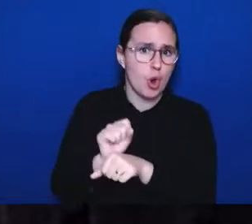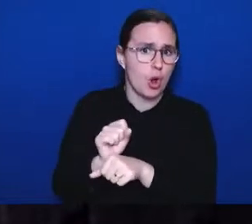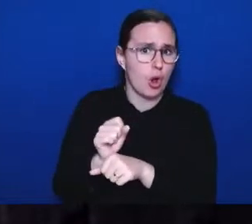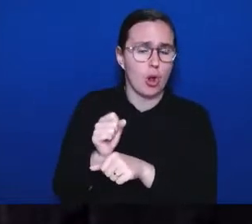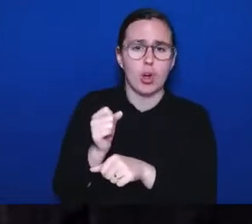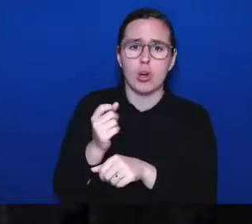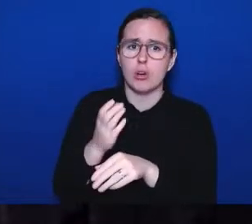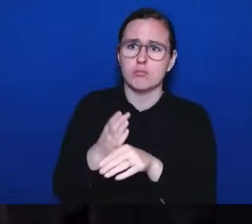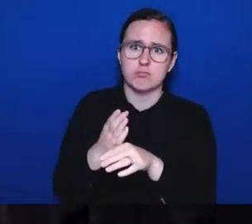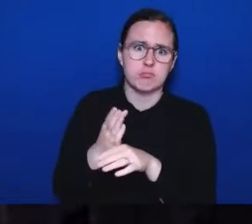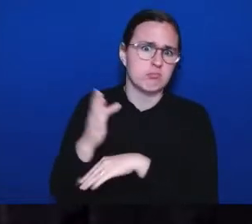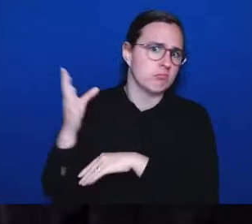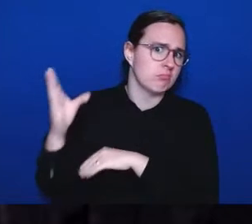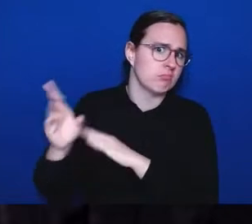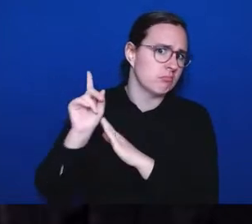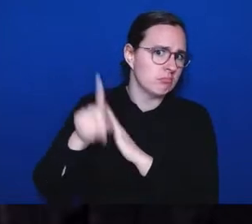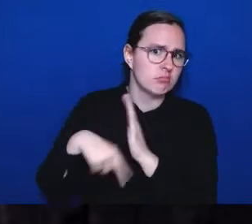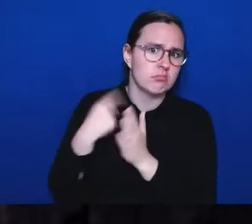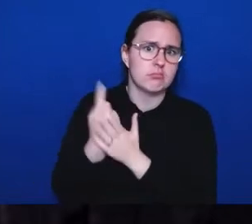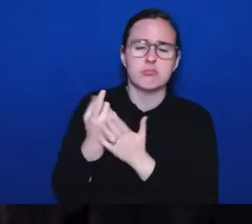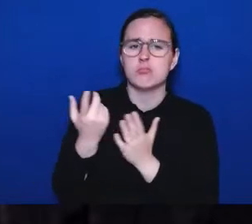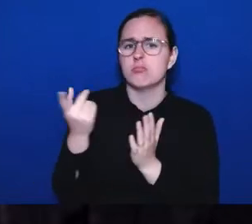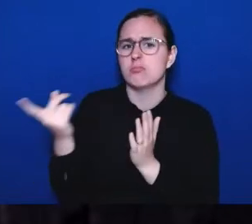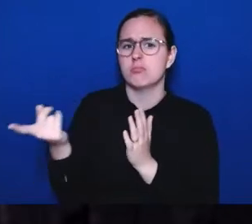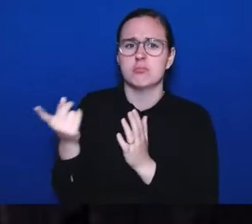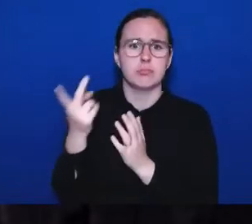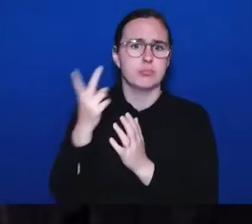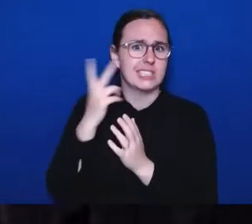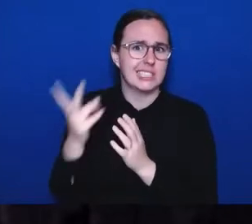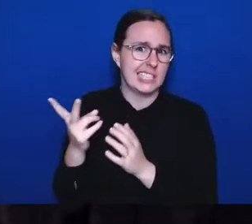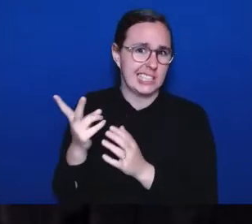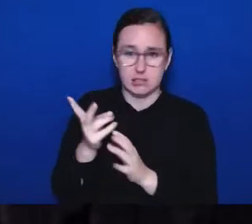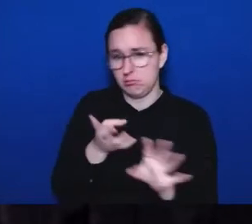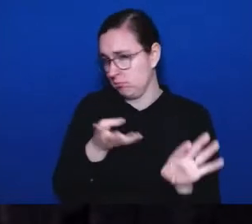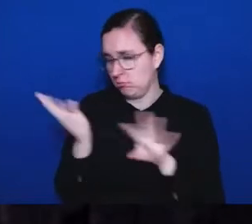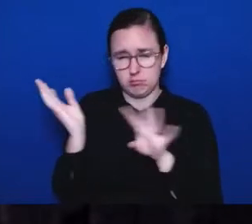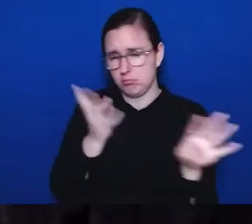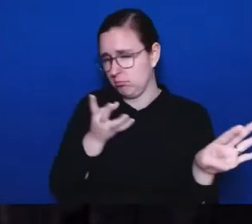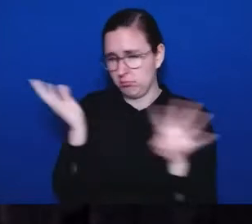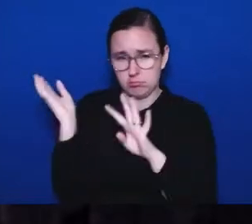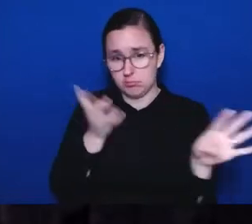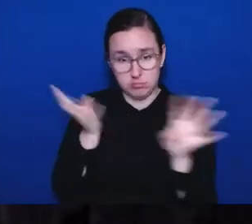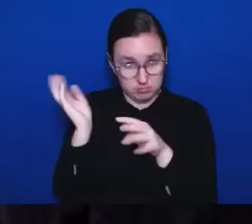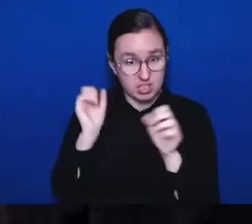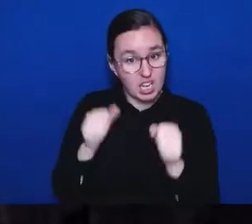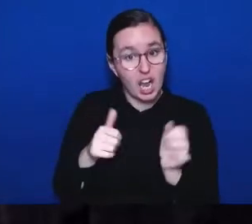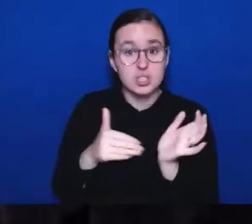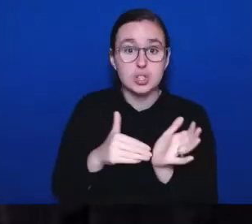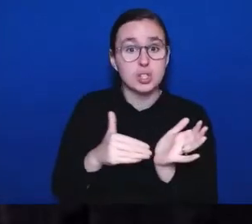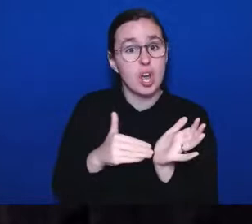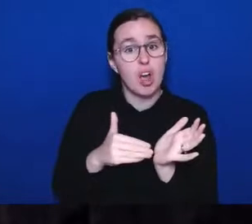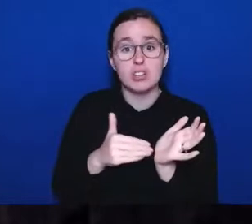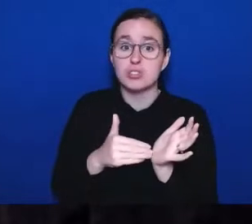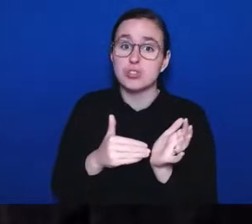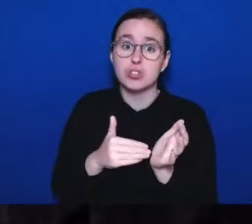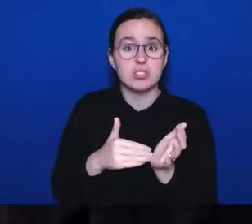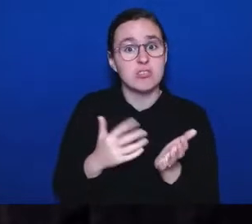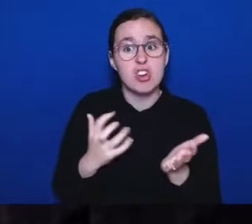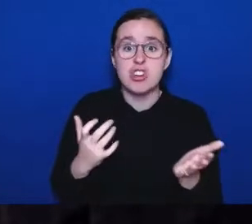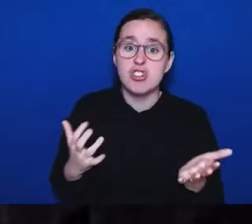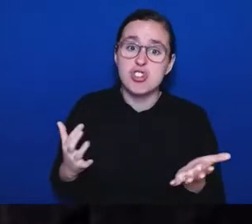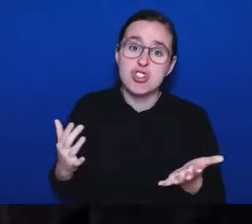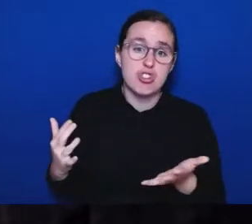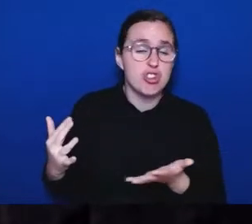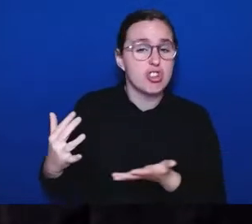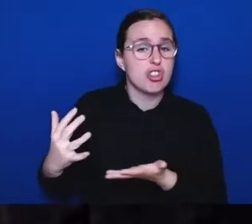three, can you go above that? And is there any ceiling on that? Well, there are, as